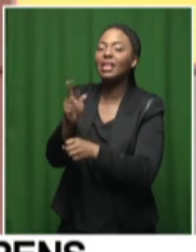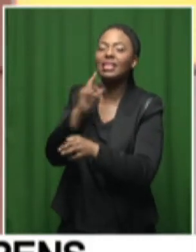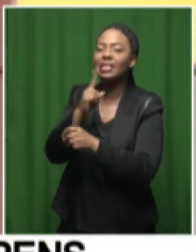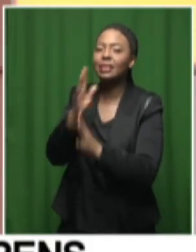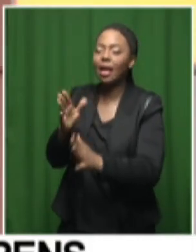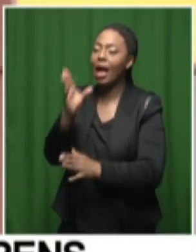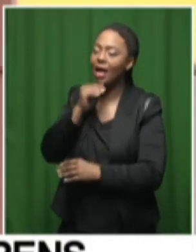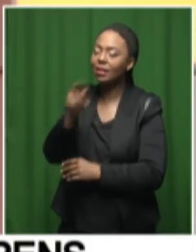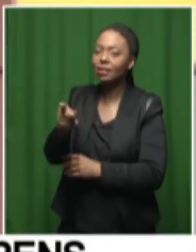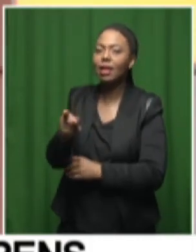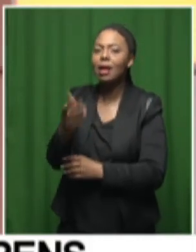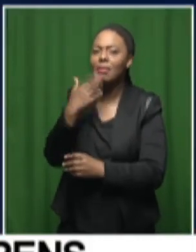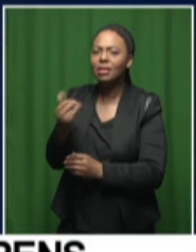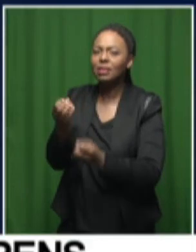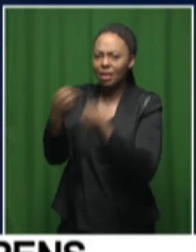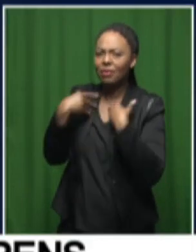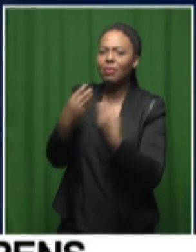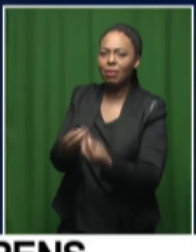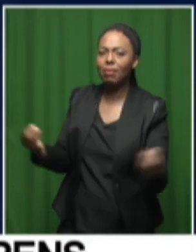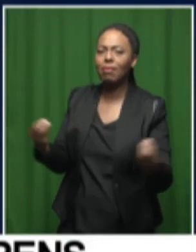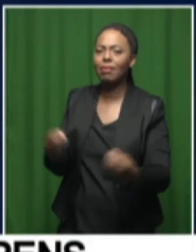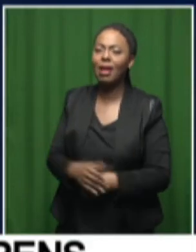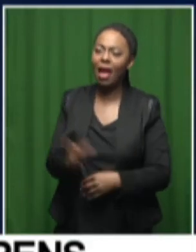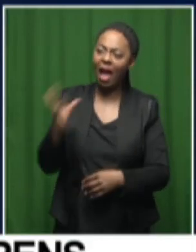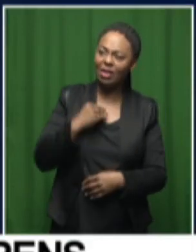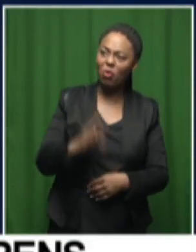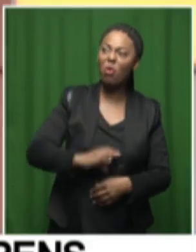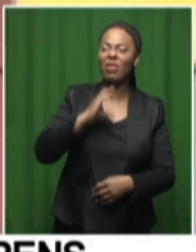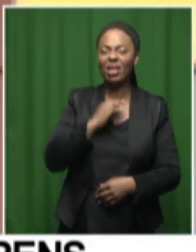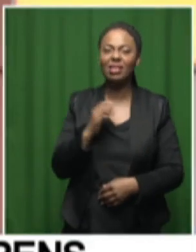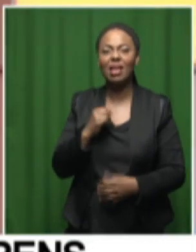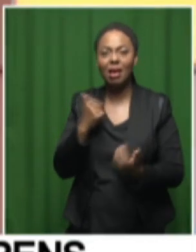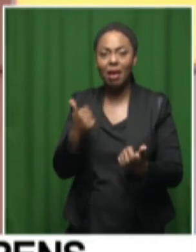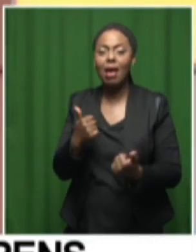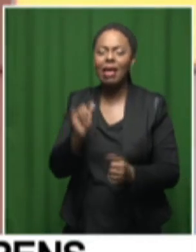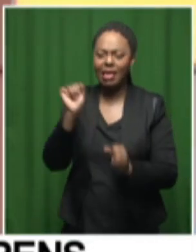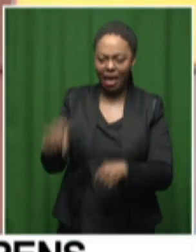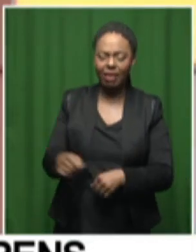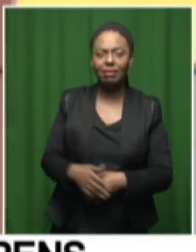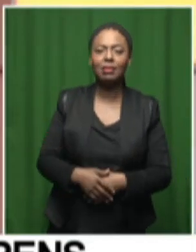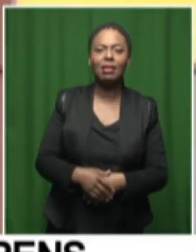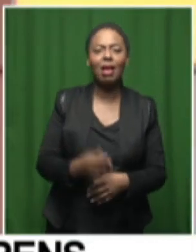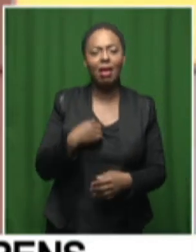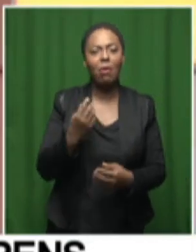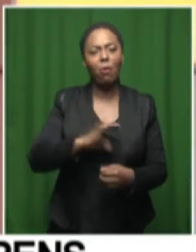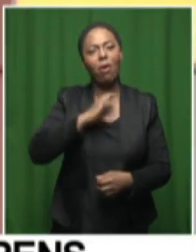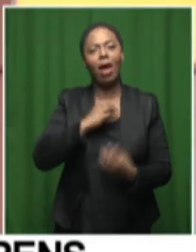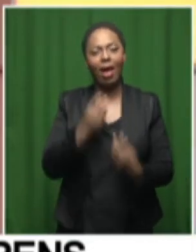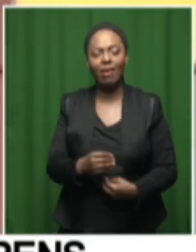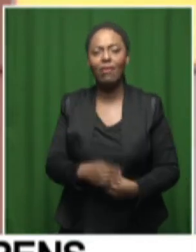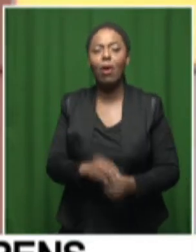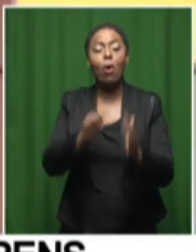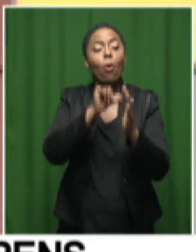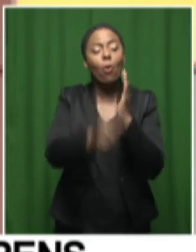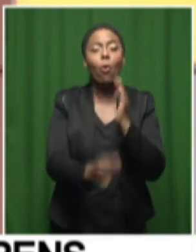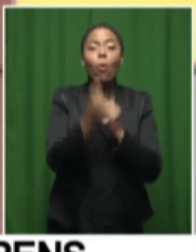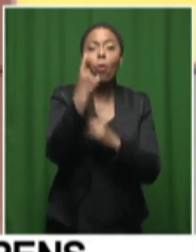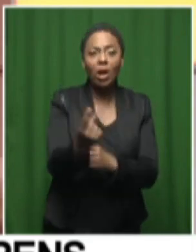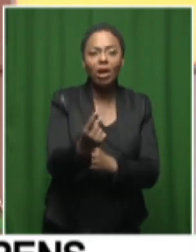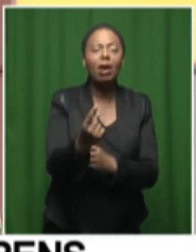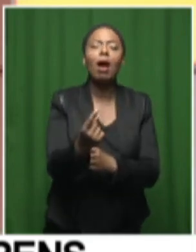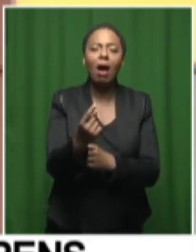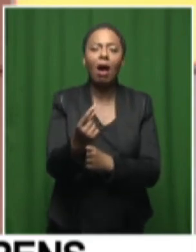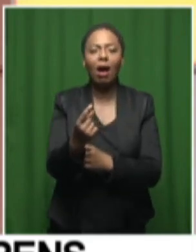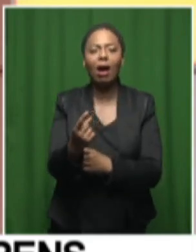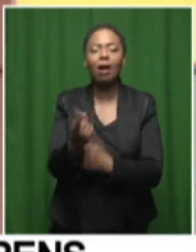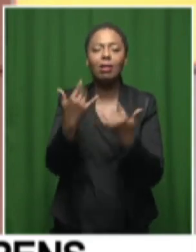was like, under confidence. Then I was like, yep, I will. And then we spent a week with them, looking at Richard III, but now we